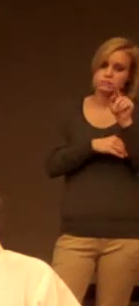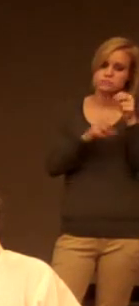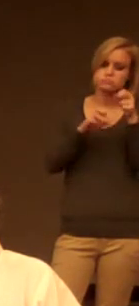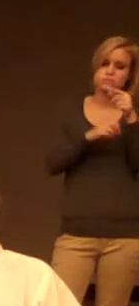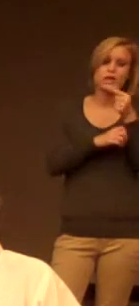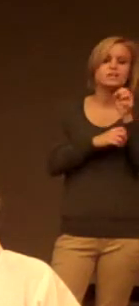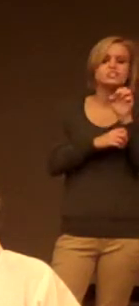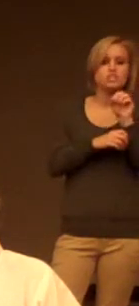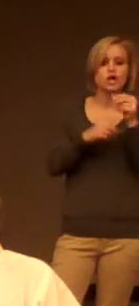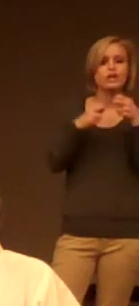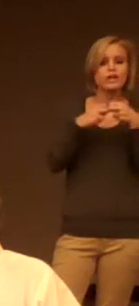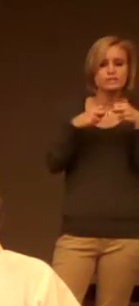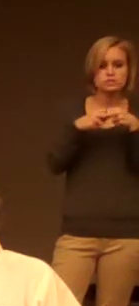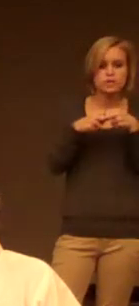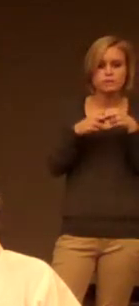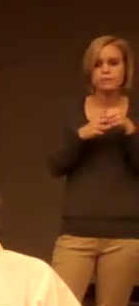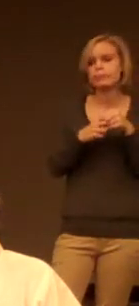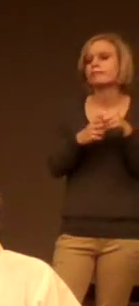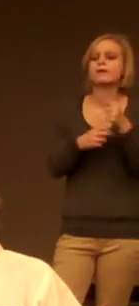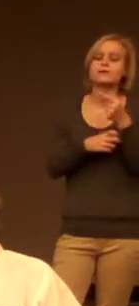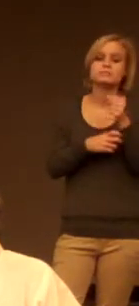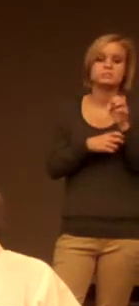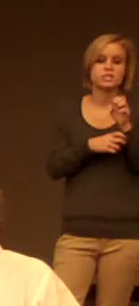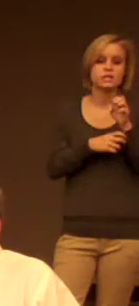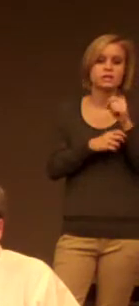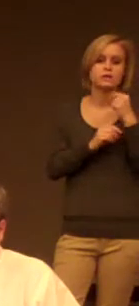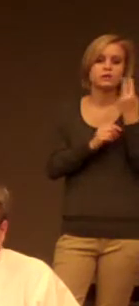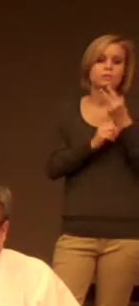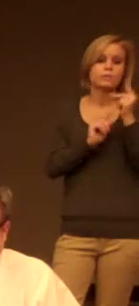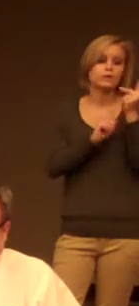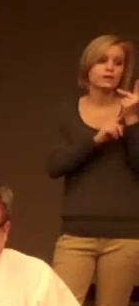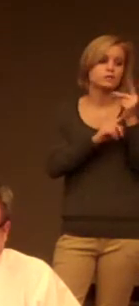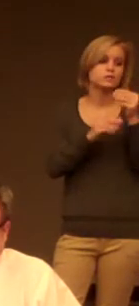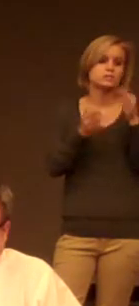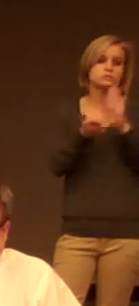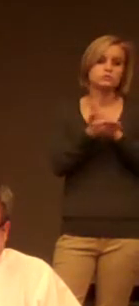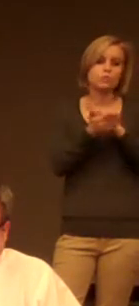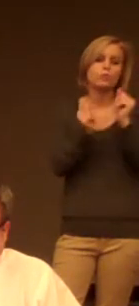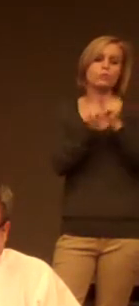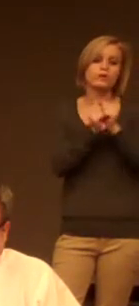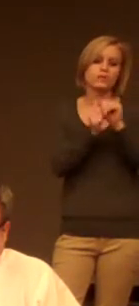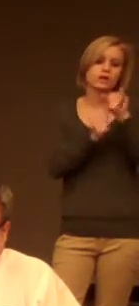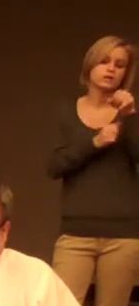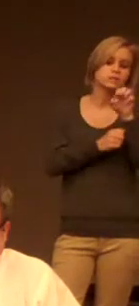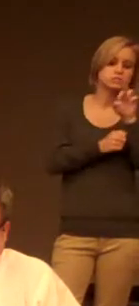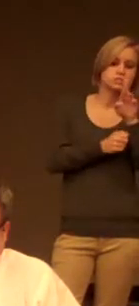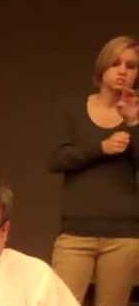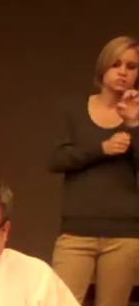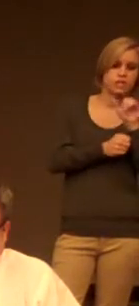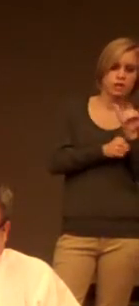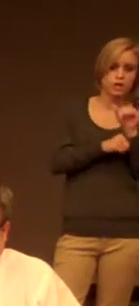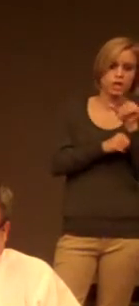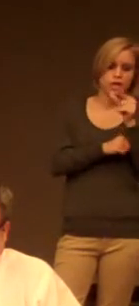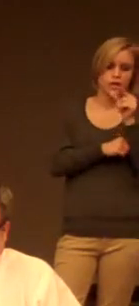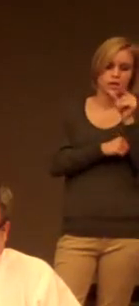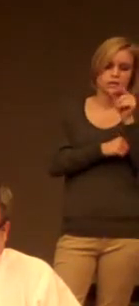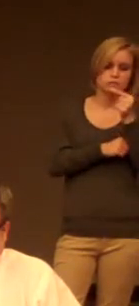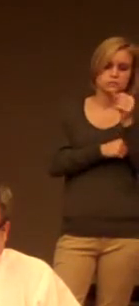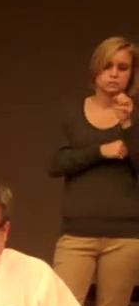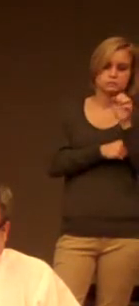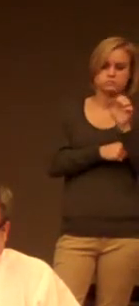G. We went to school with it, Jerry G. But my understanding is that he could